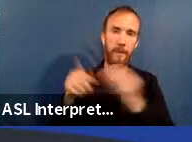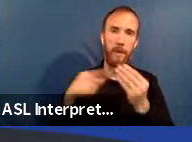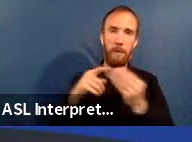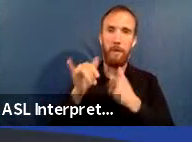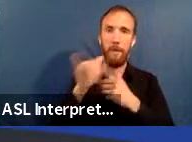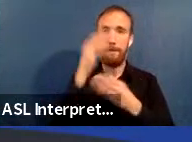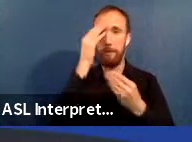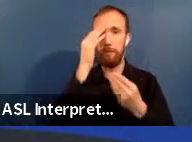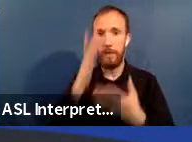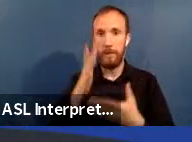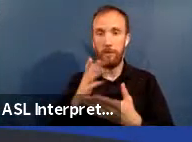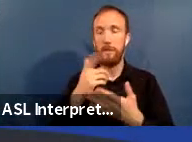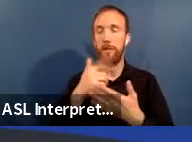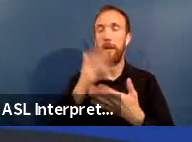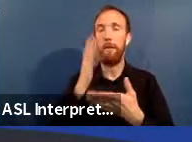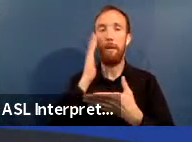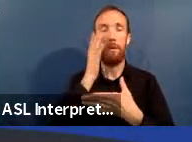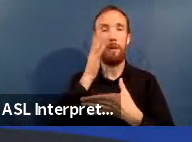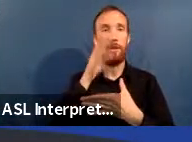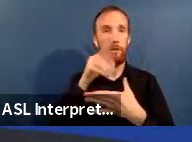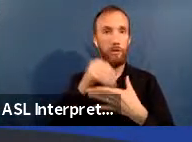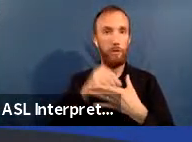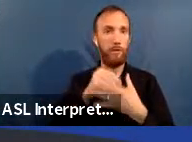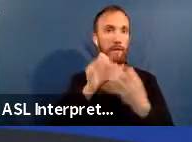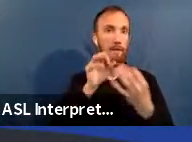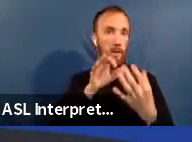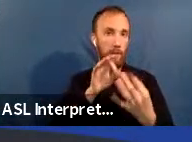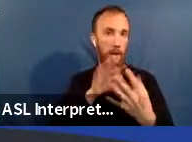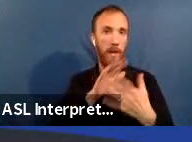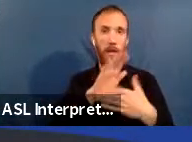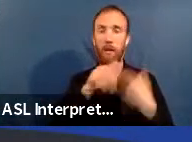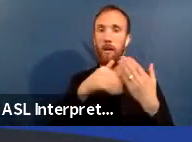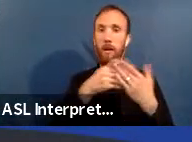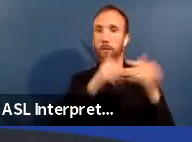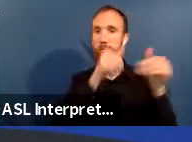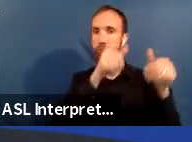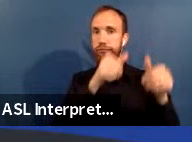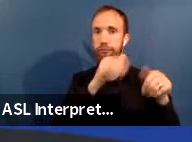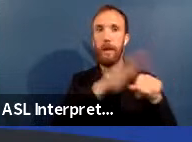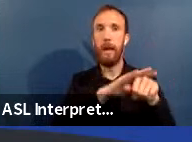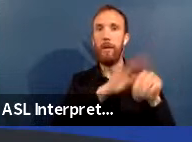with the feedback from the survey, will be posted on the website.